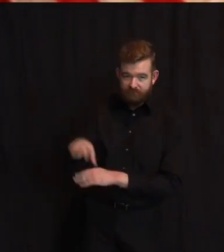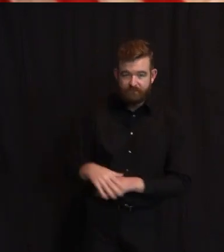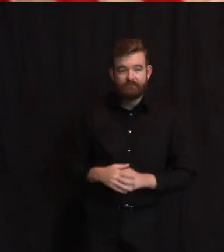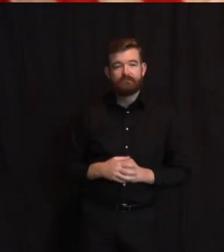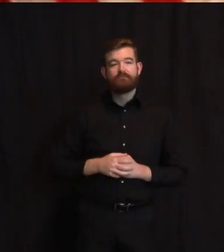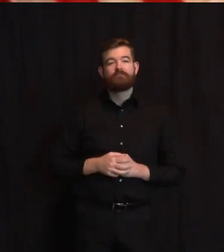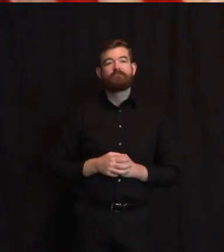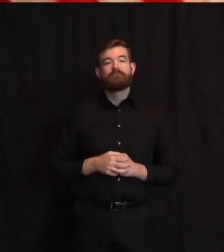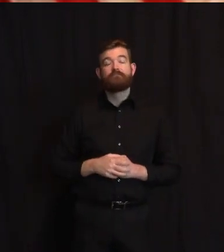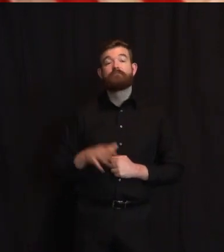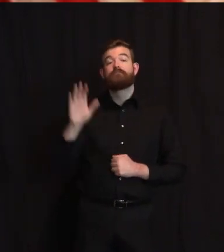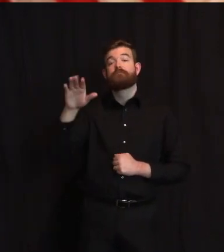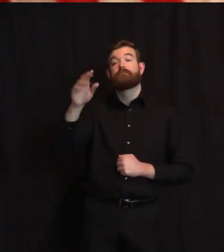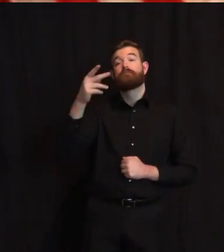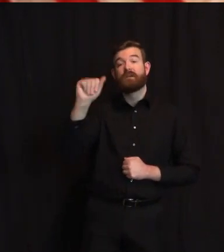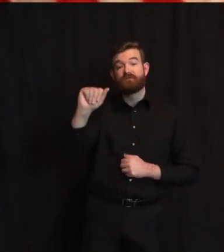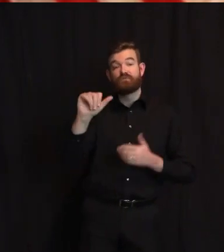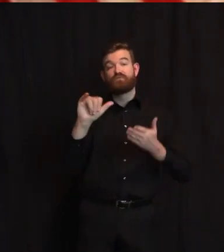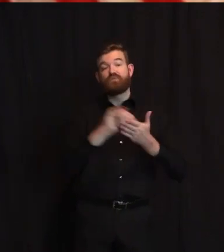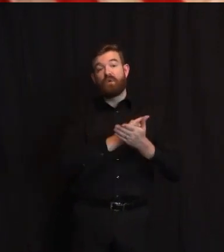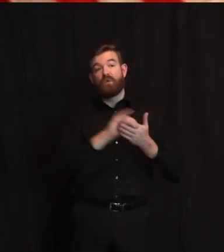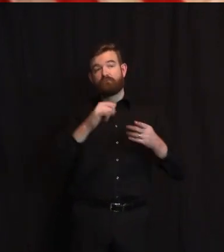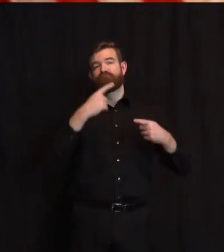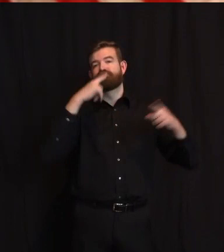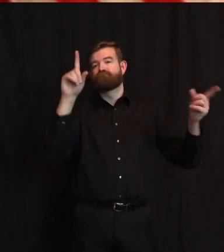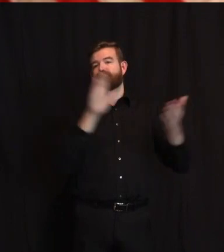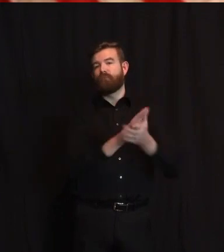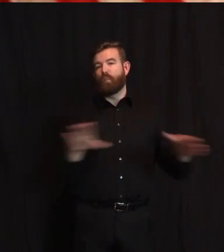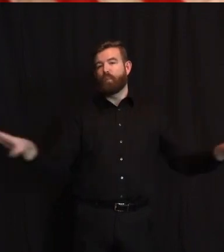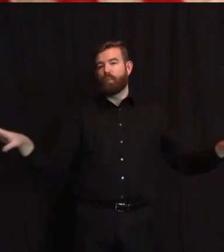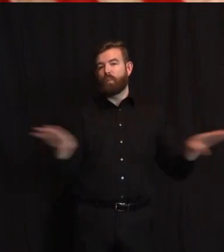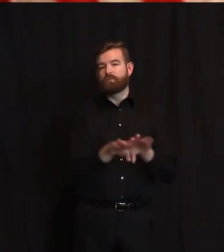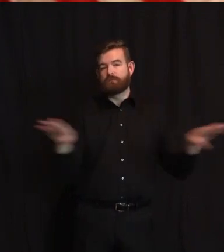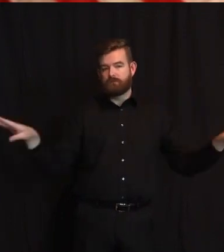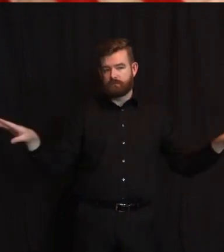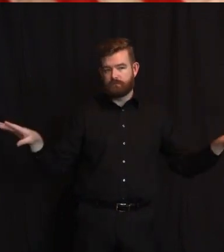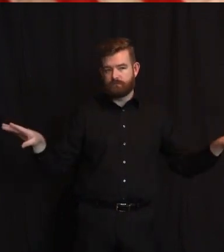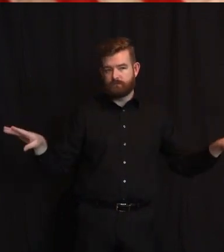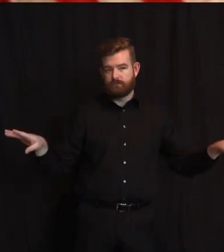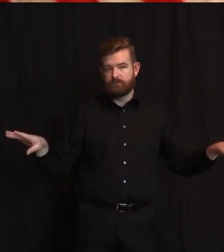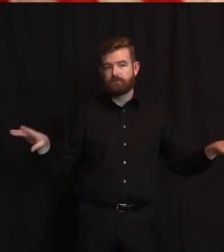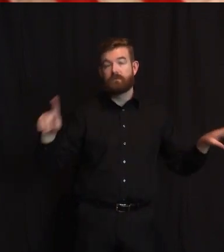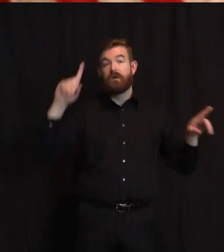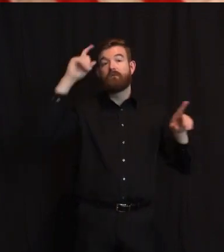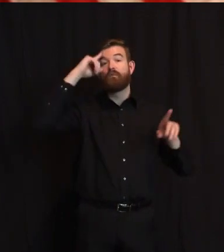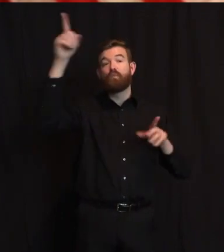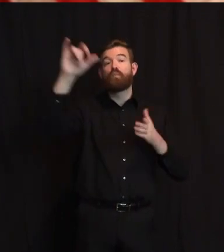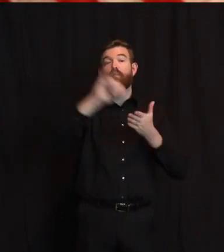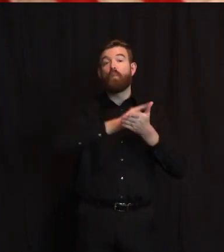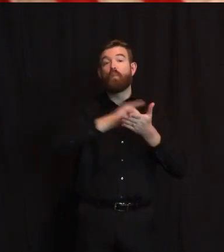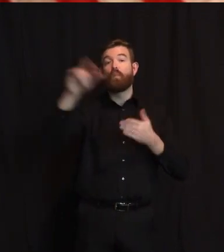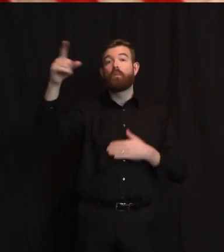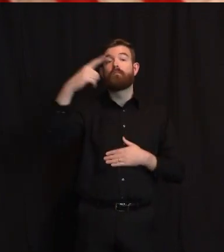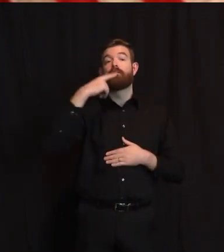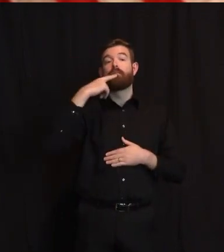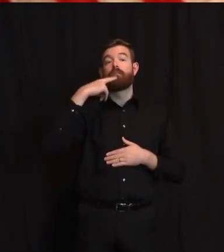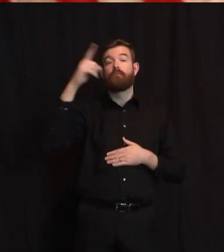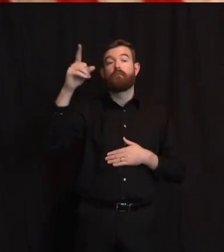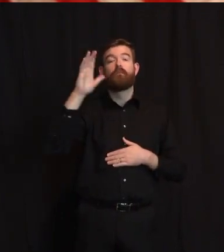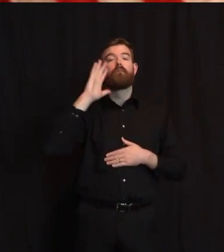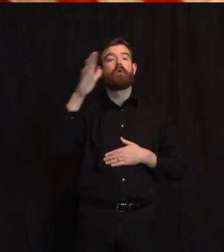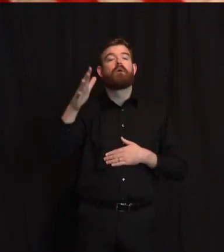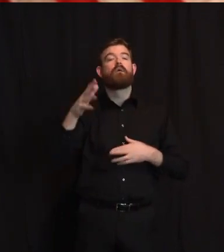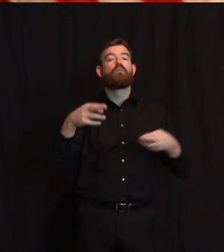Pennsylvania and New York City announced they're closing schools. I think Cuomo said something about how this would be a regional decision, so are we expecting anything coming on